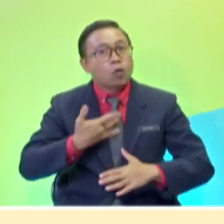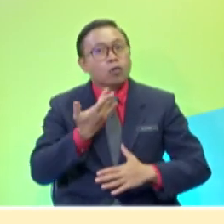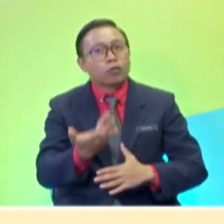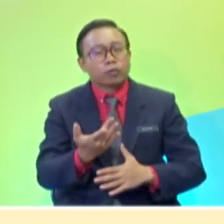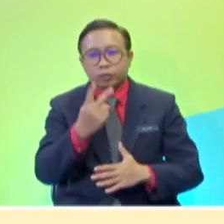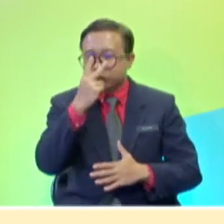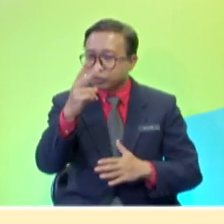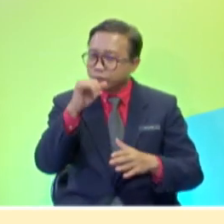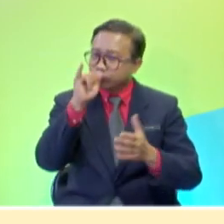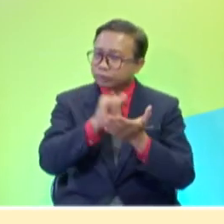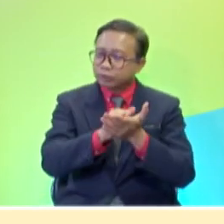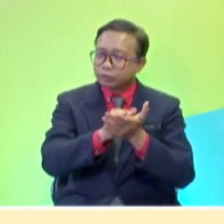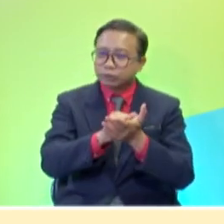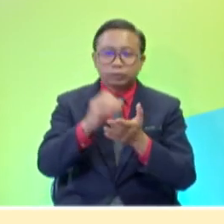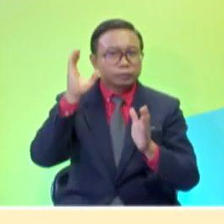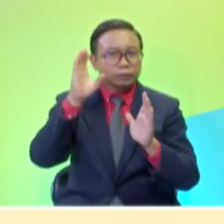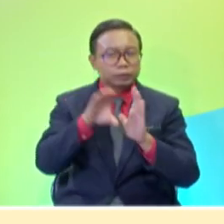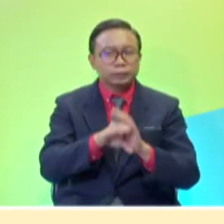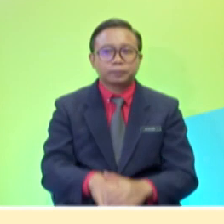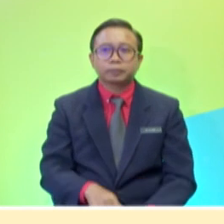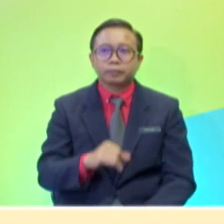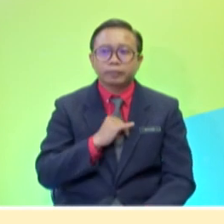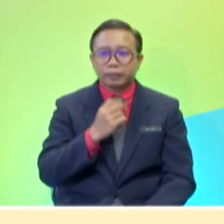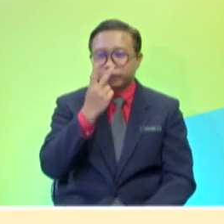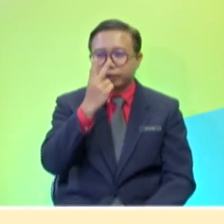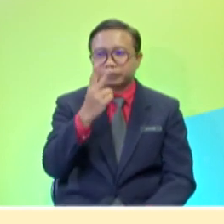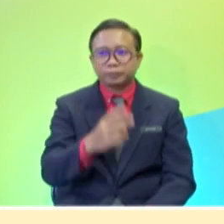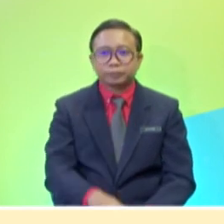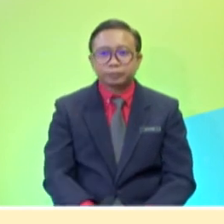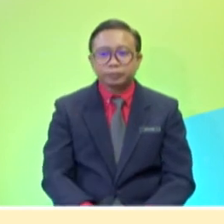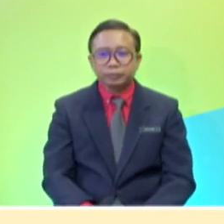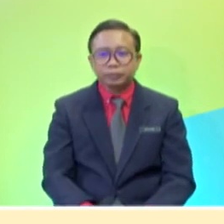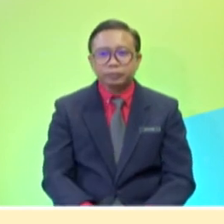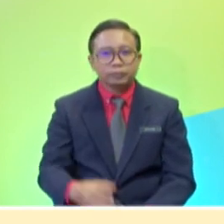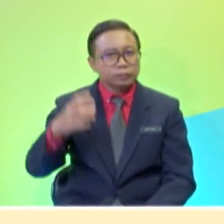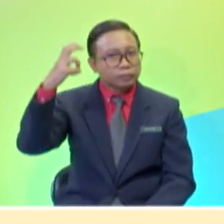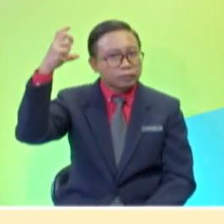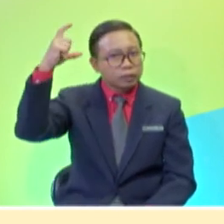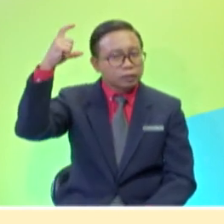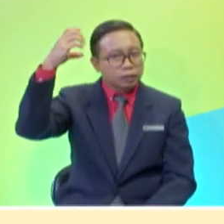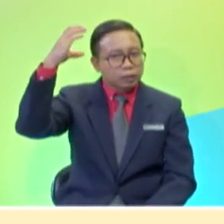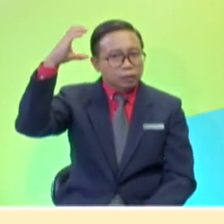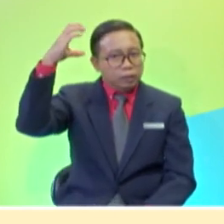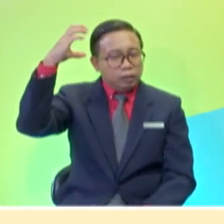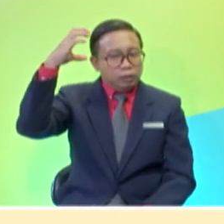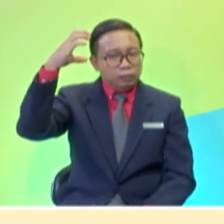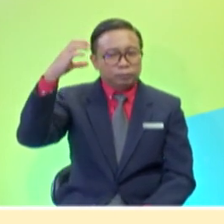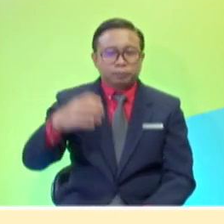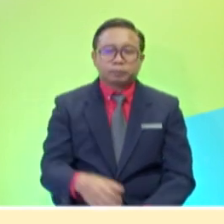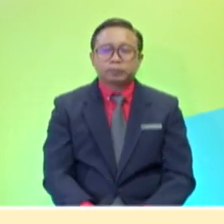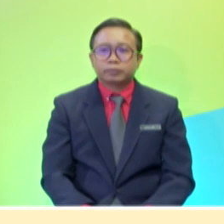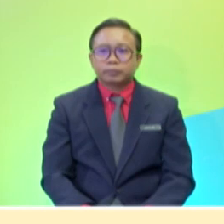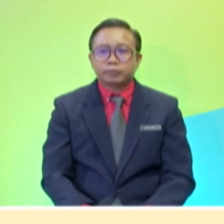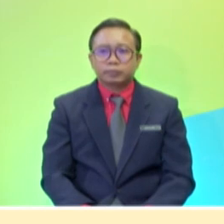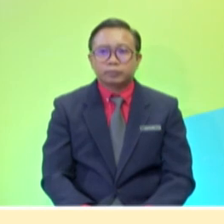you saw this picture? All right, Ian. I saw like a sunny, very peaceful area of a rainforest.